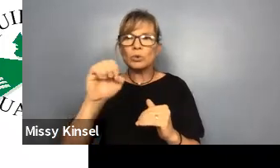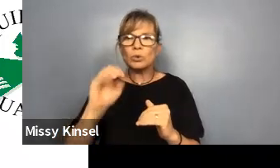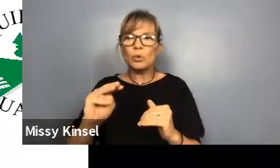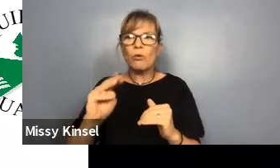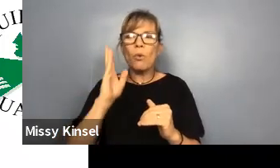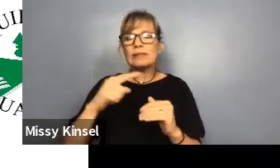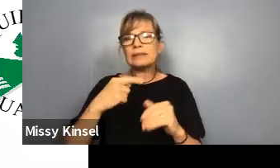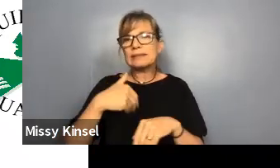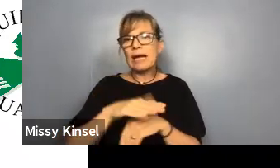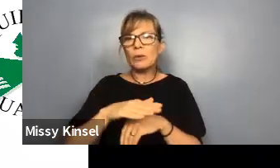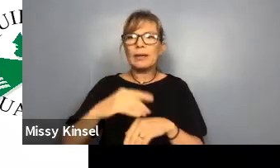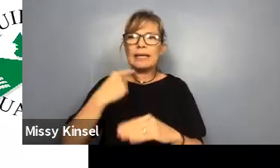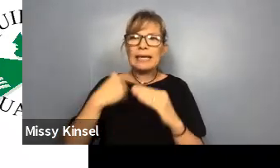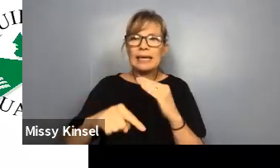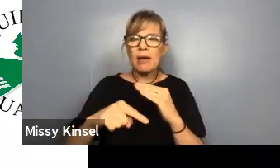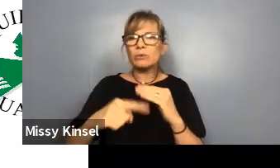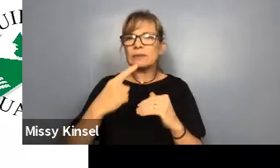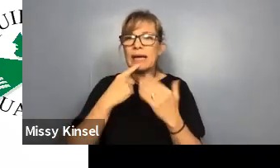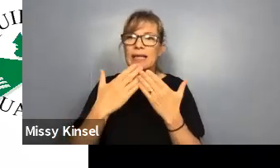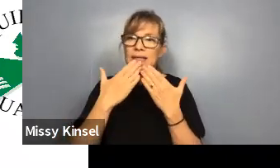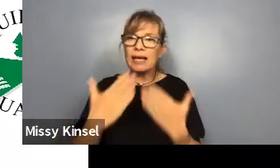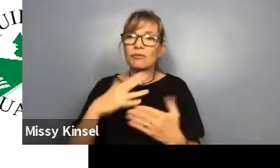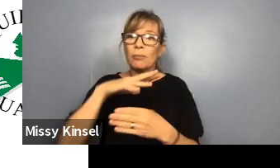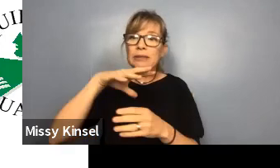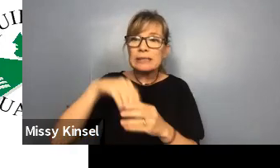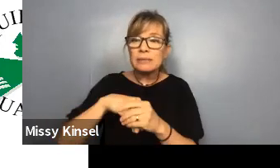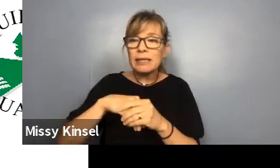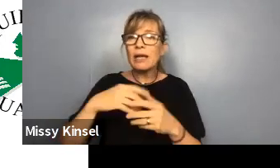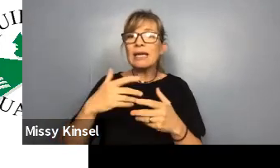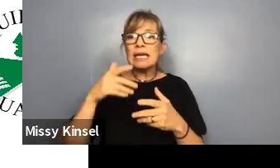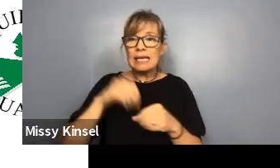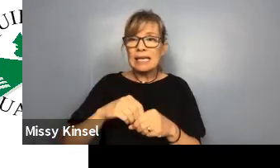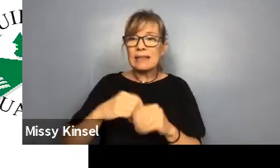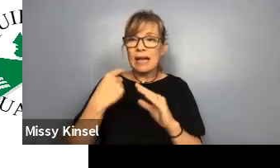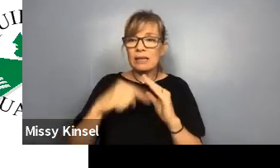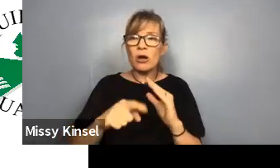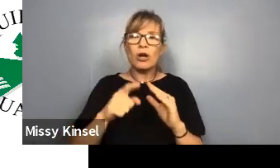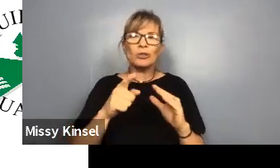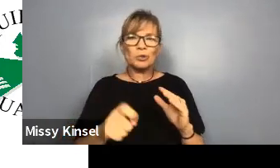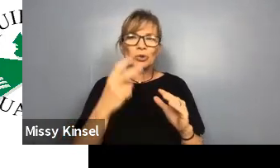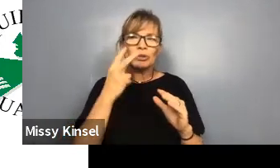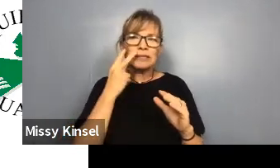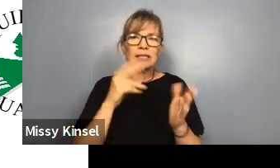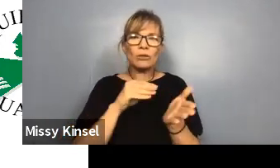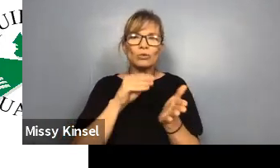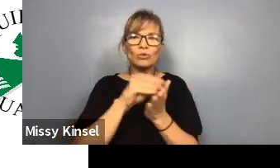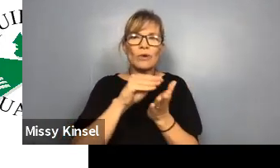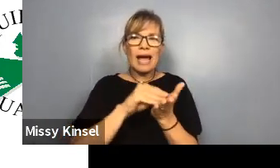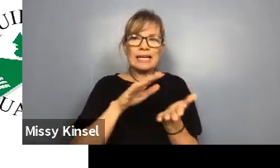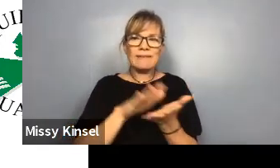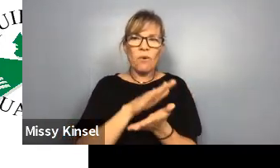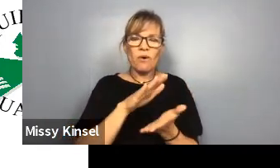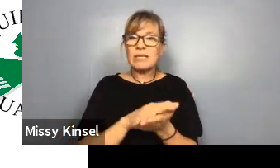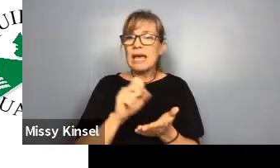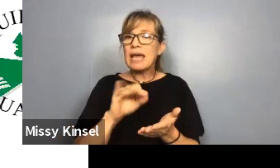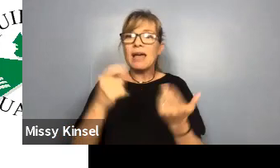those follow-up emails to say thank you for participating. And in that, you should have access to these tracking forms. So if